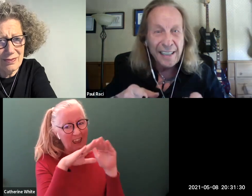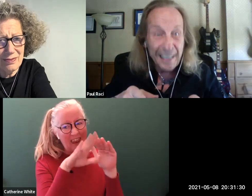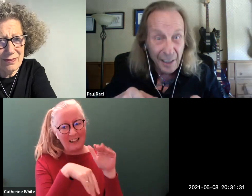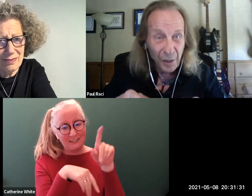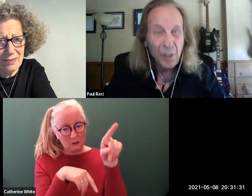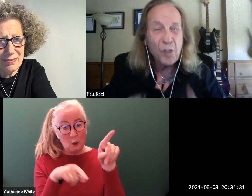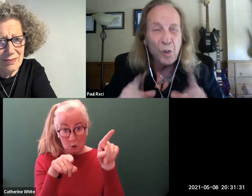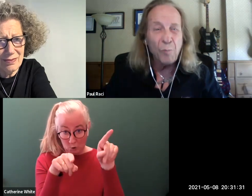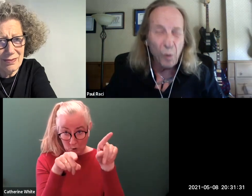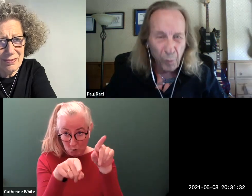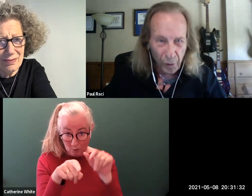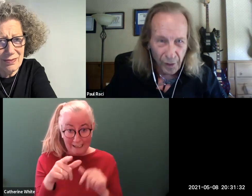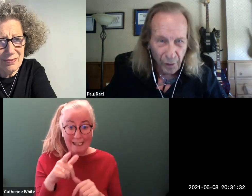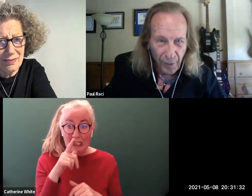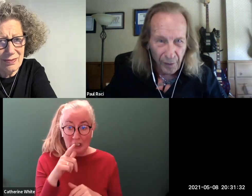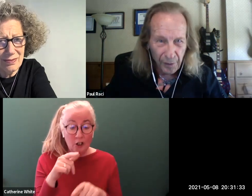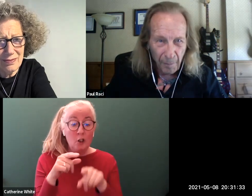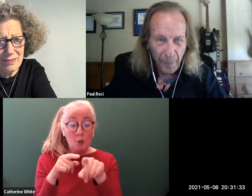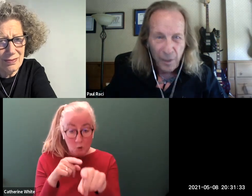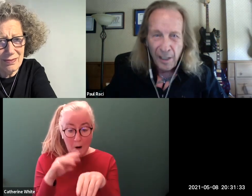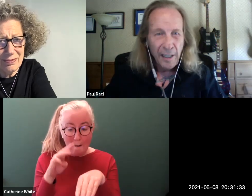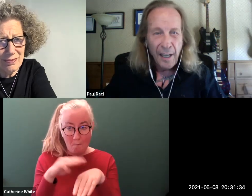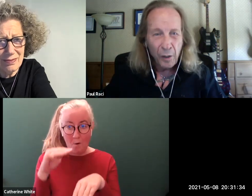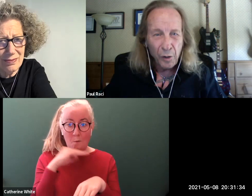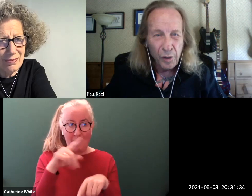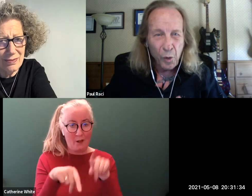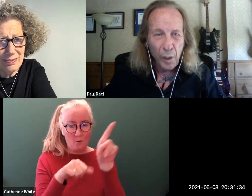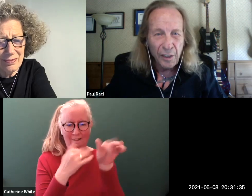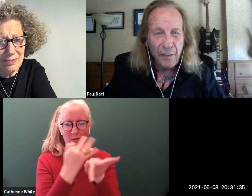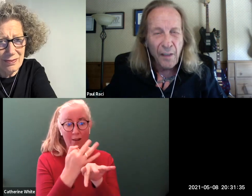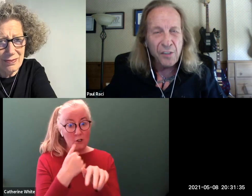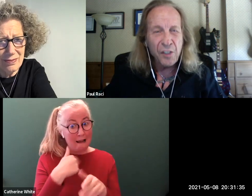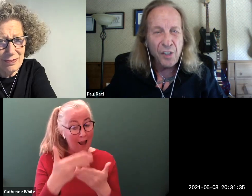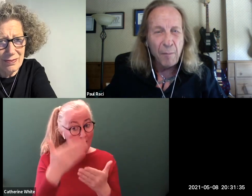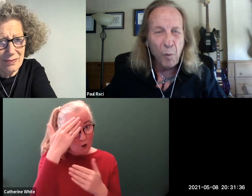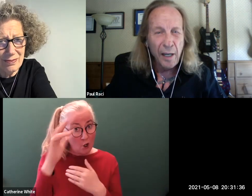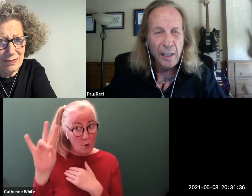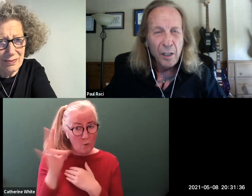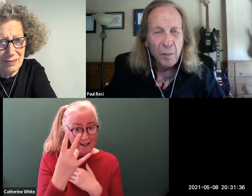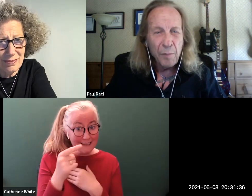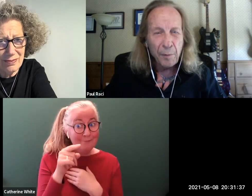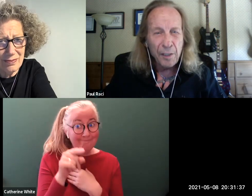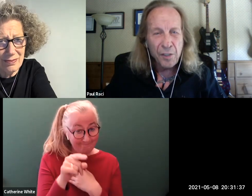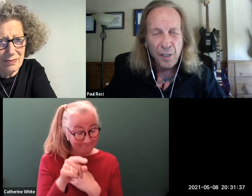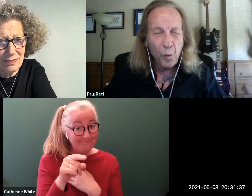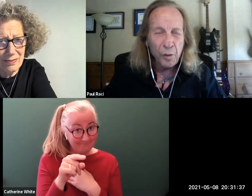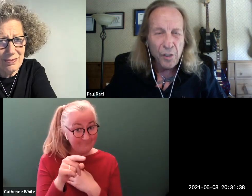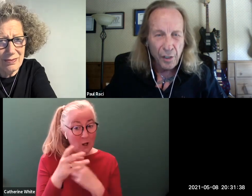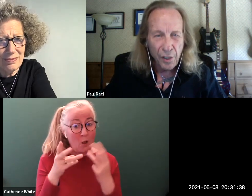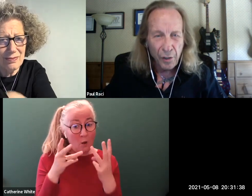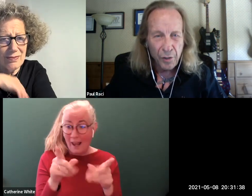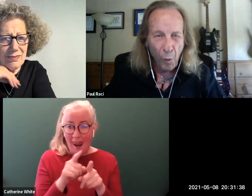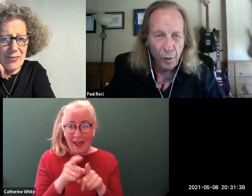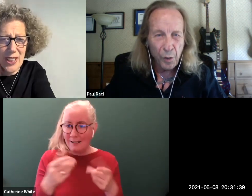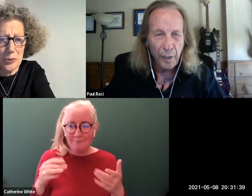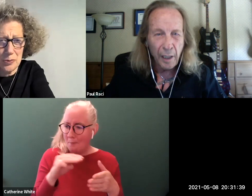can hear, so you're more important than your father. I learned quickly that that's the same way people that sit in wheelchairs